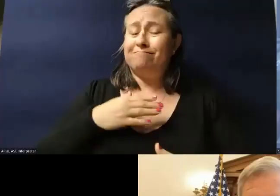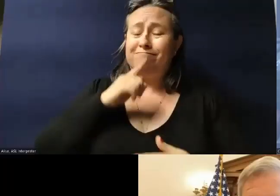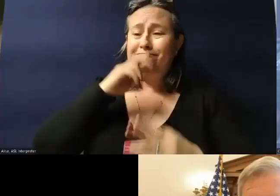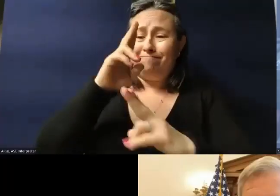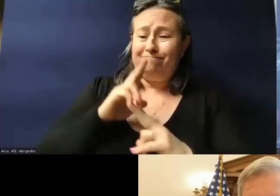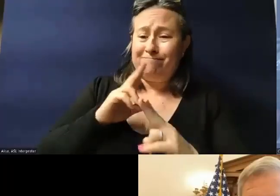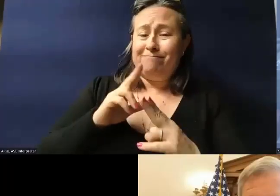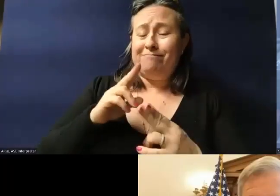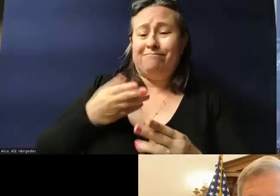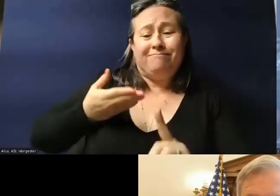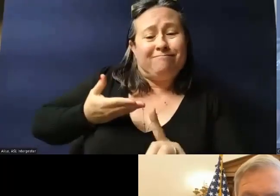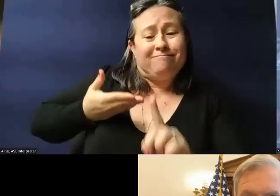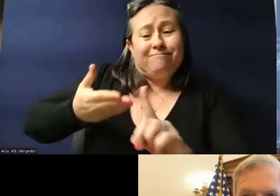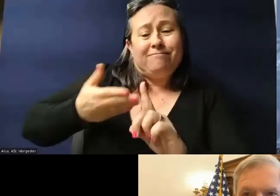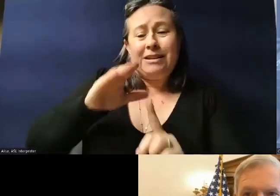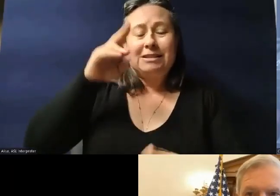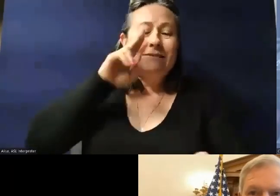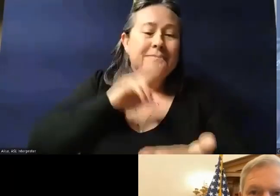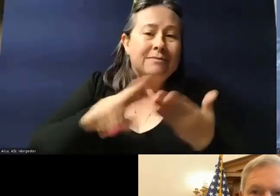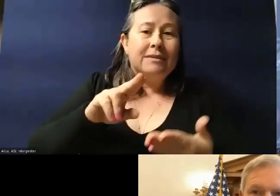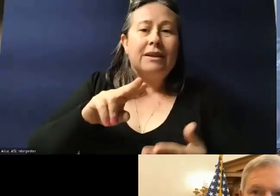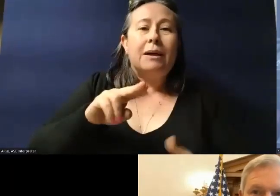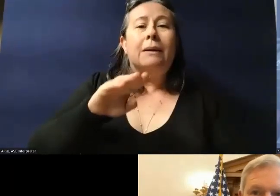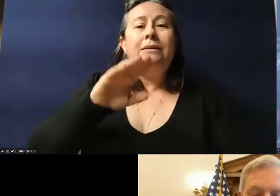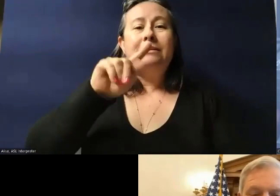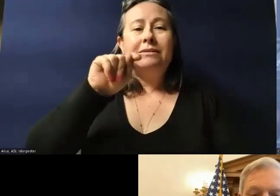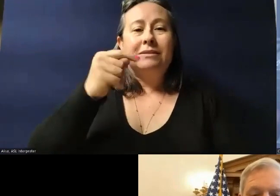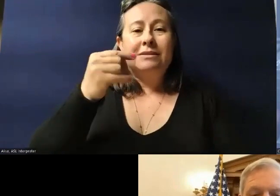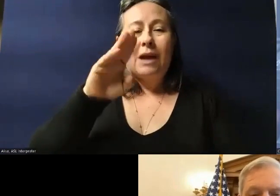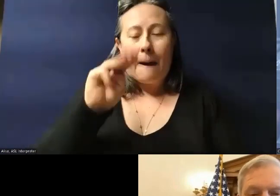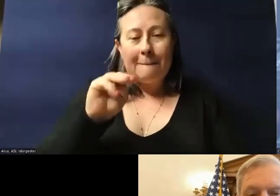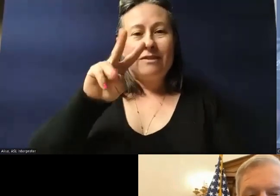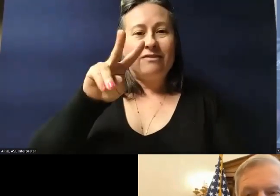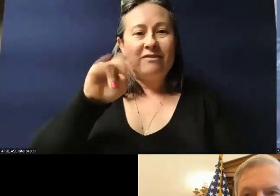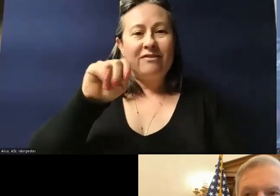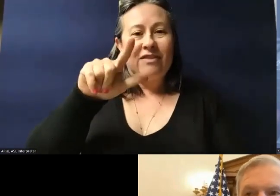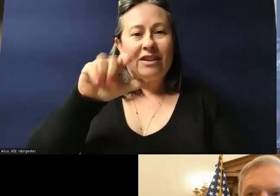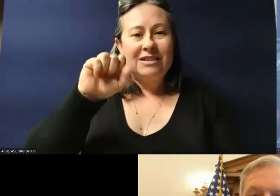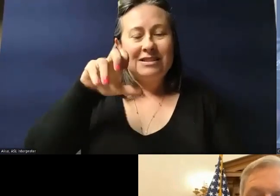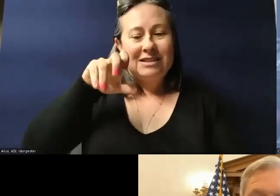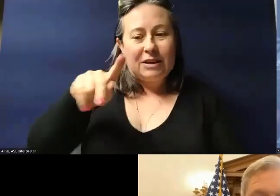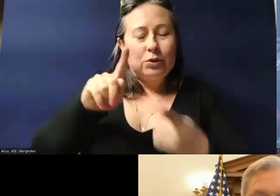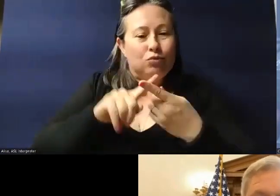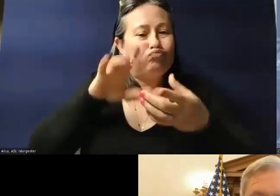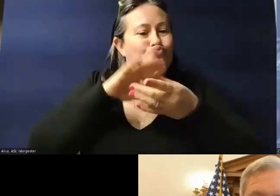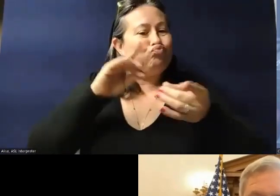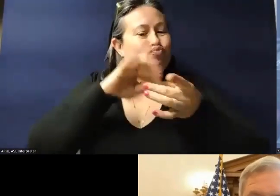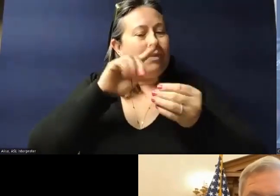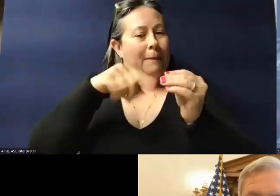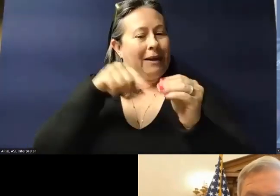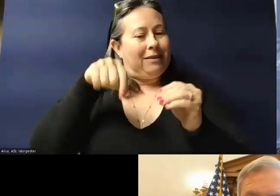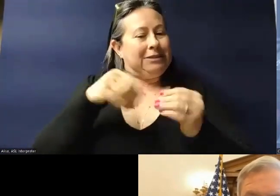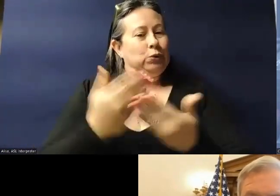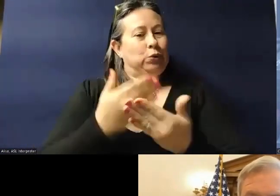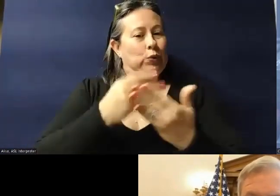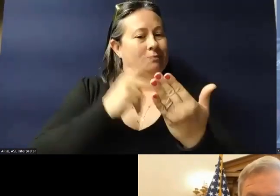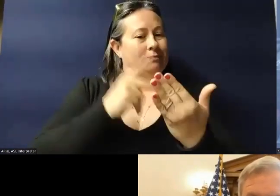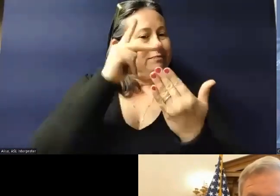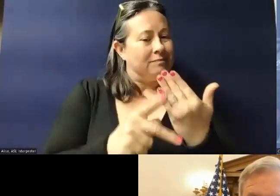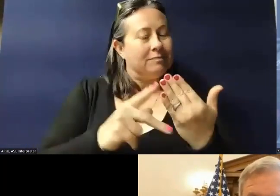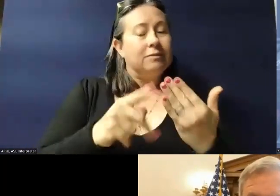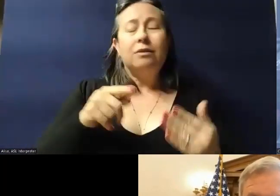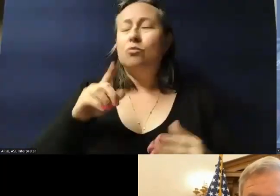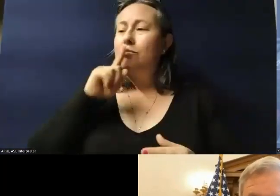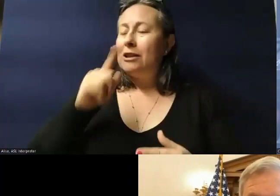Secretary Tom Vilsack to share the official announcement about our new initiative. We are so fortunate to have Secretary